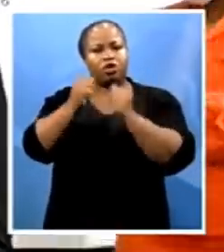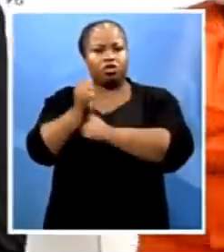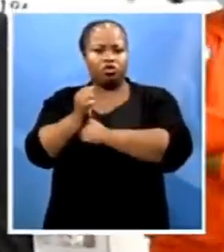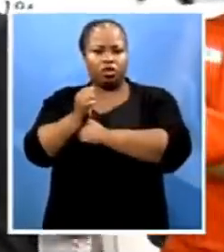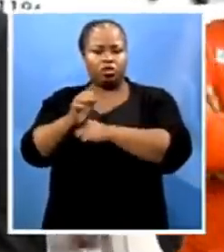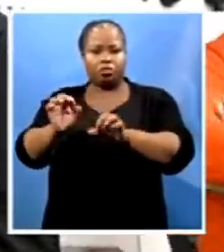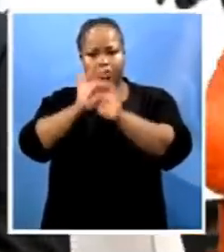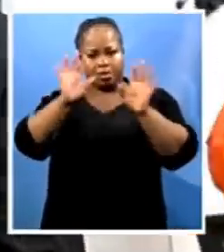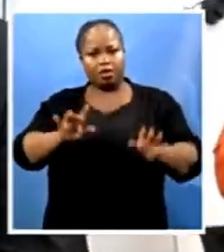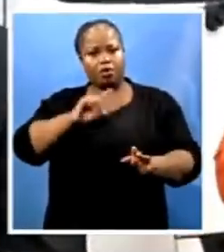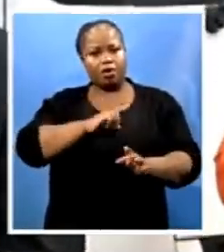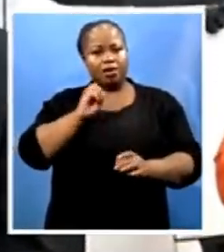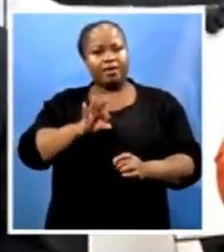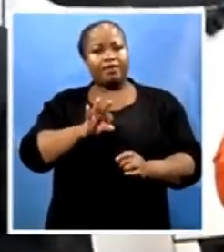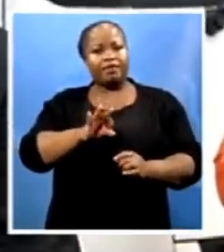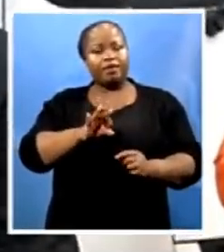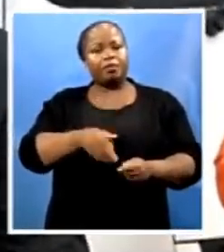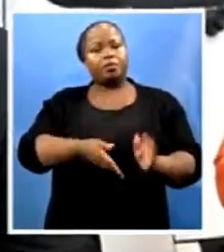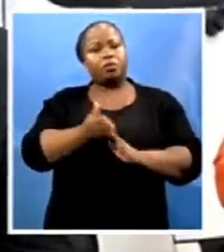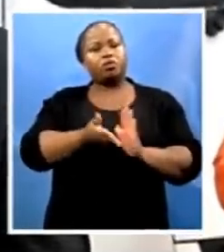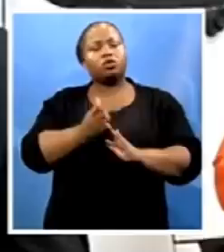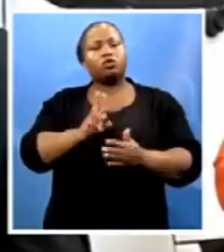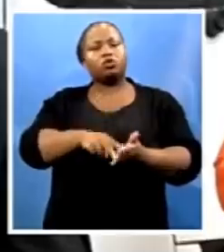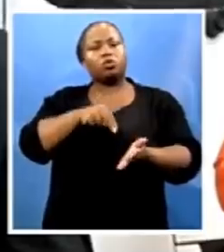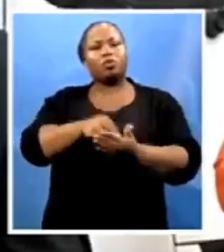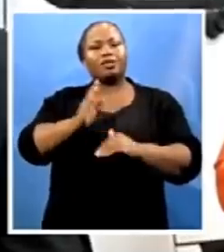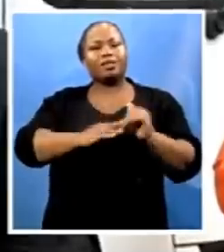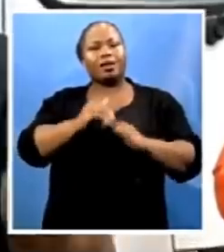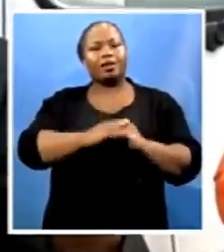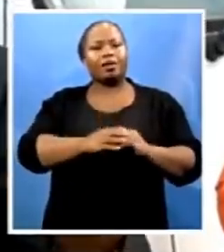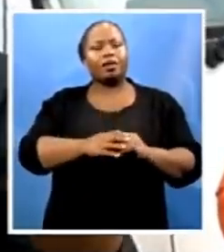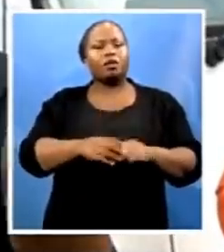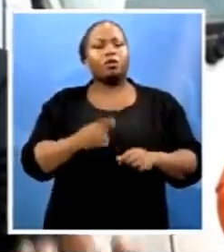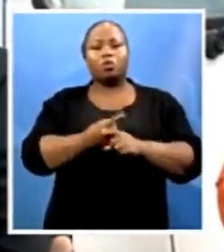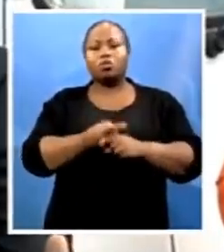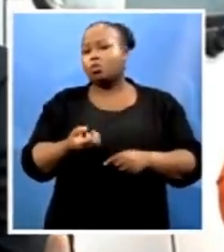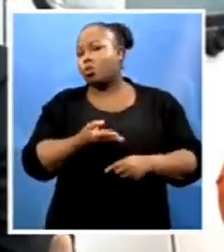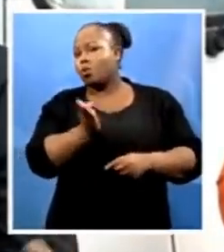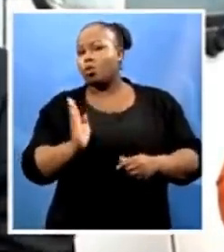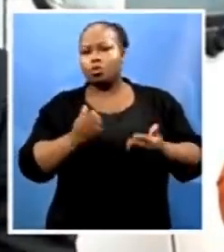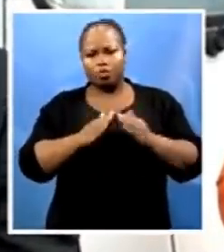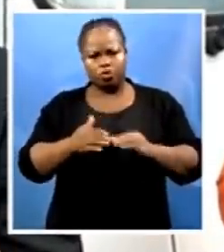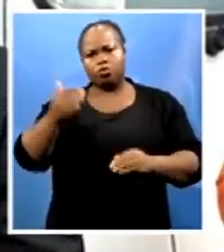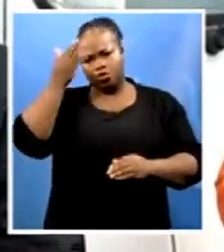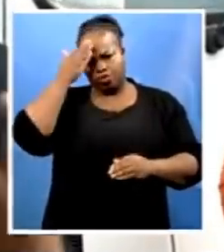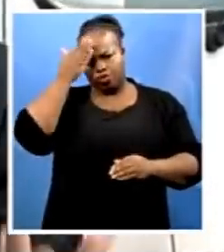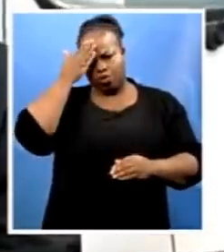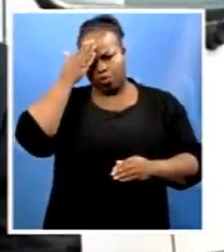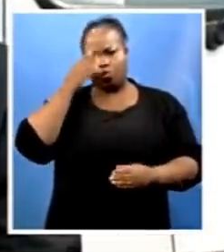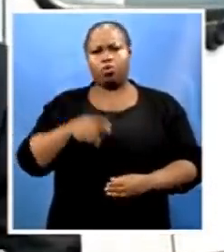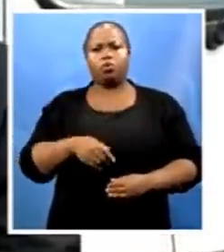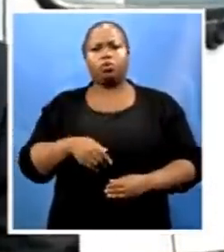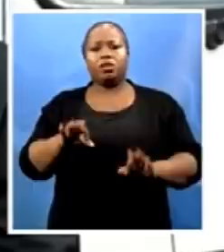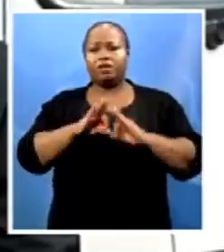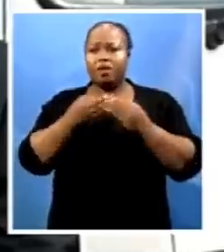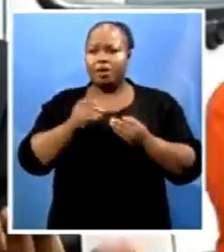Operation Sukumasaka structure, it goes through the war room, everybody in the community would know the families that benefit and would know whether those families